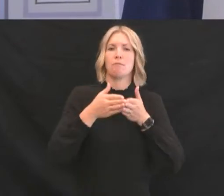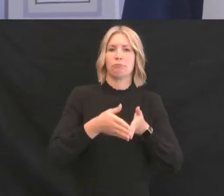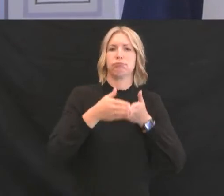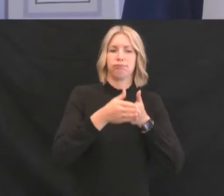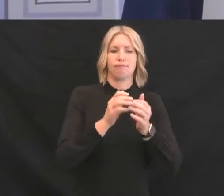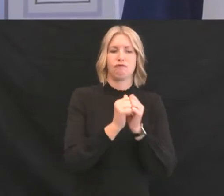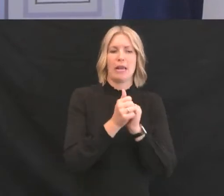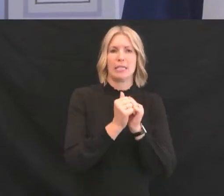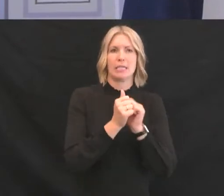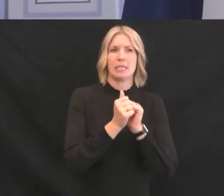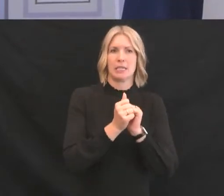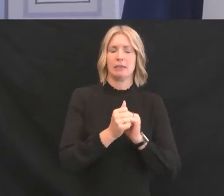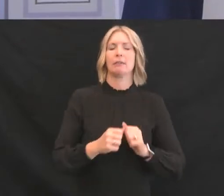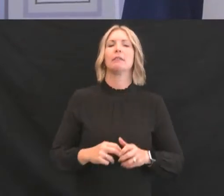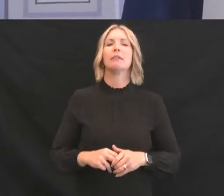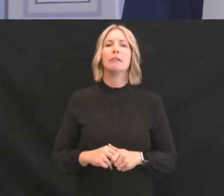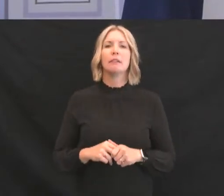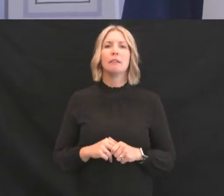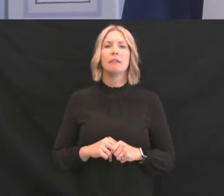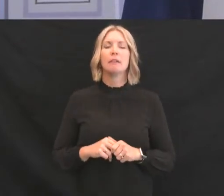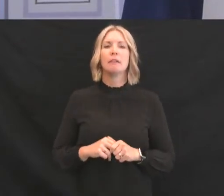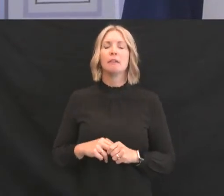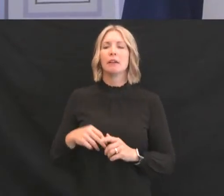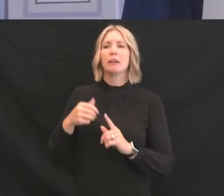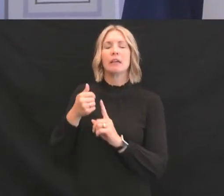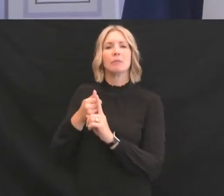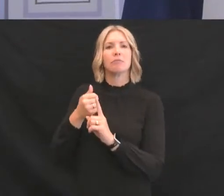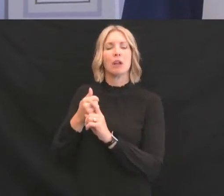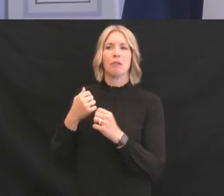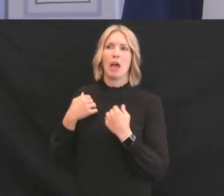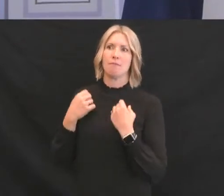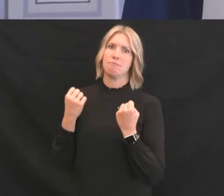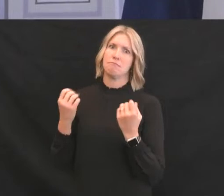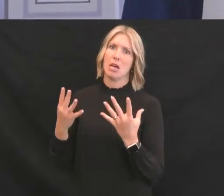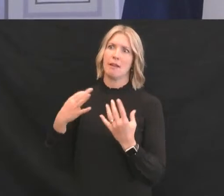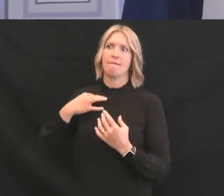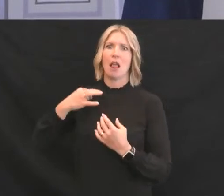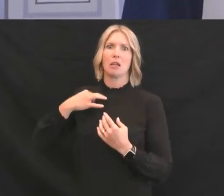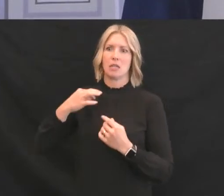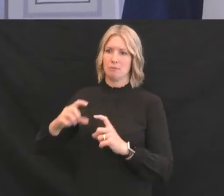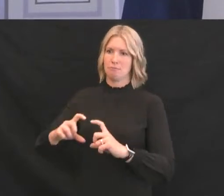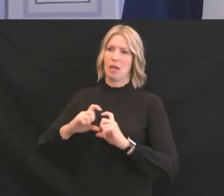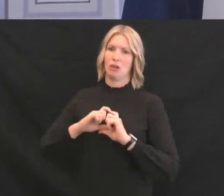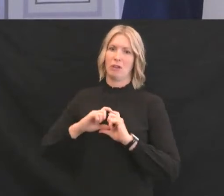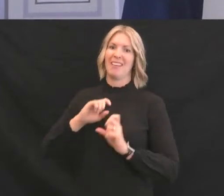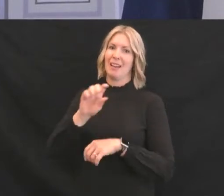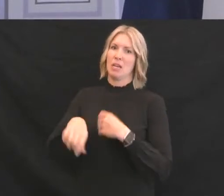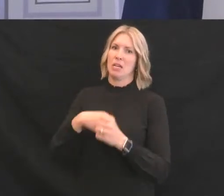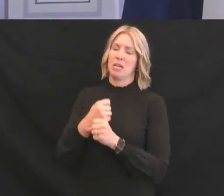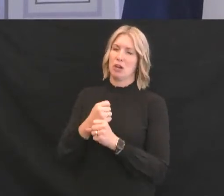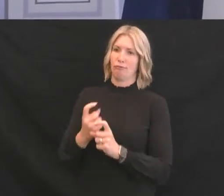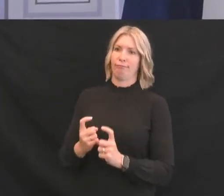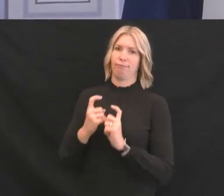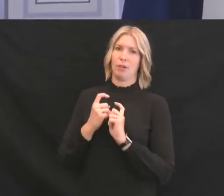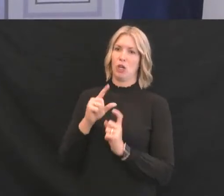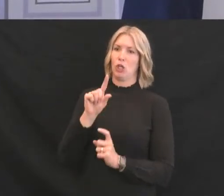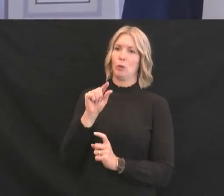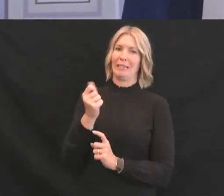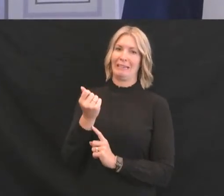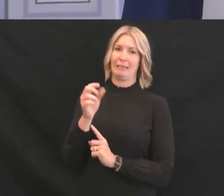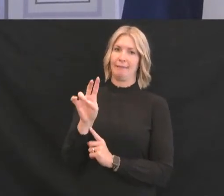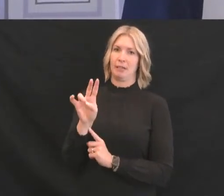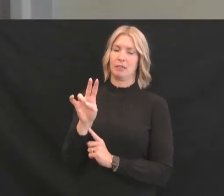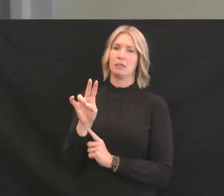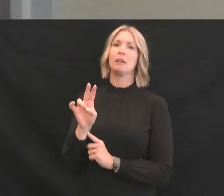Mr. Gowdy was awarded the Sovereign's Medal for Volunteers in 2017. To receive the Order of